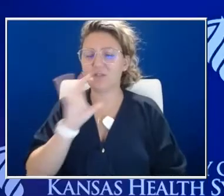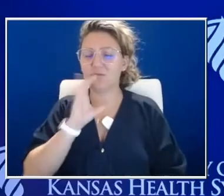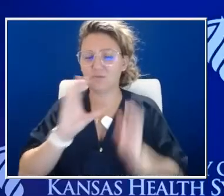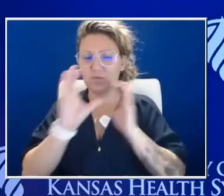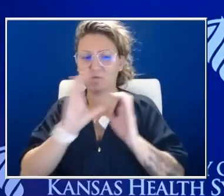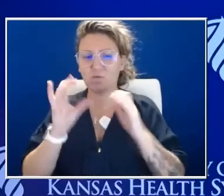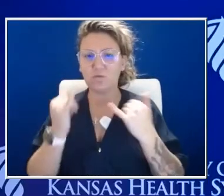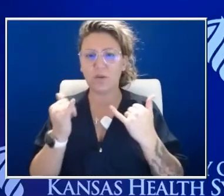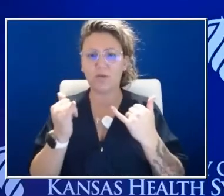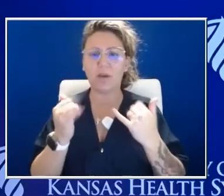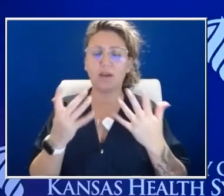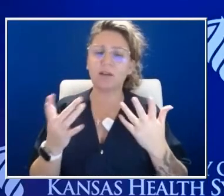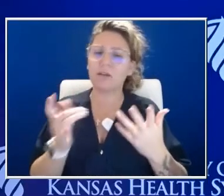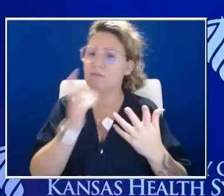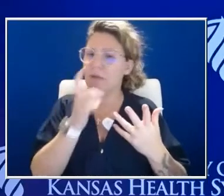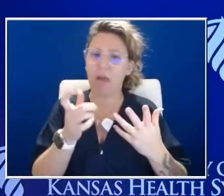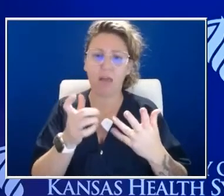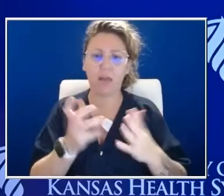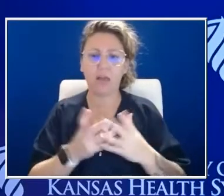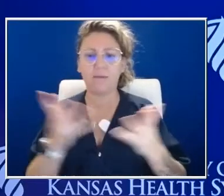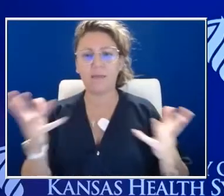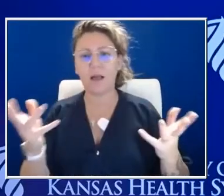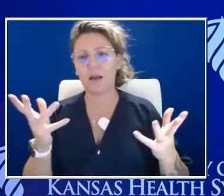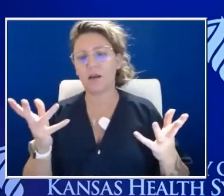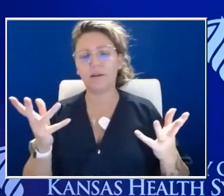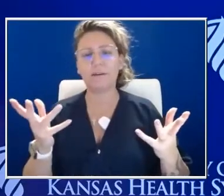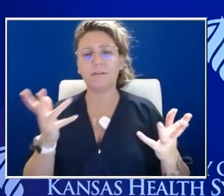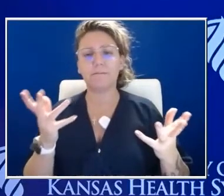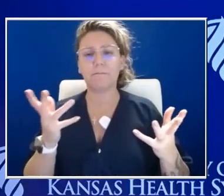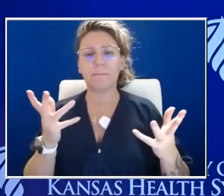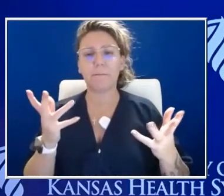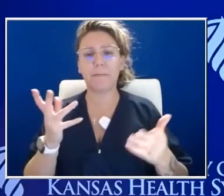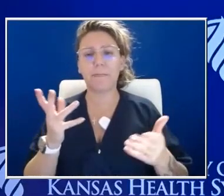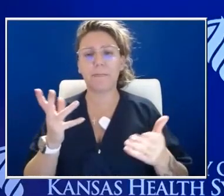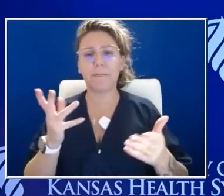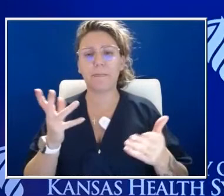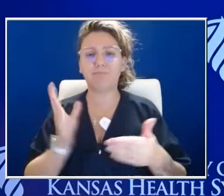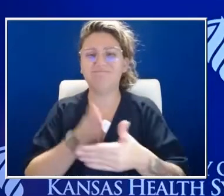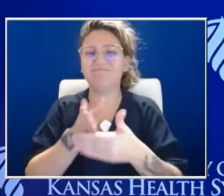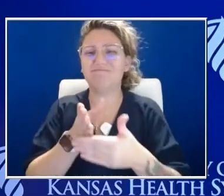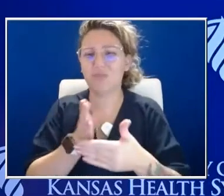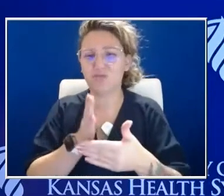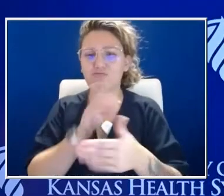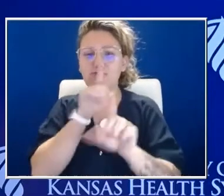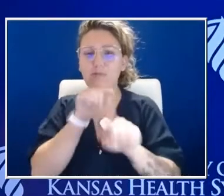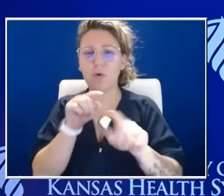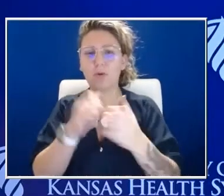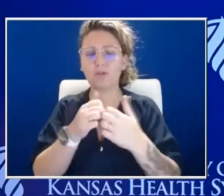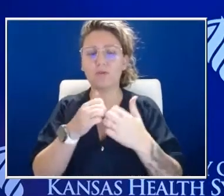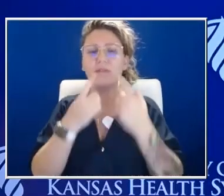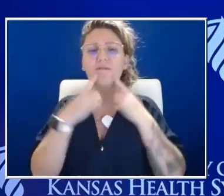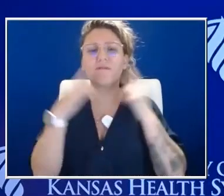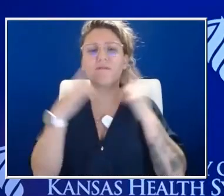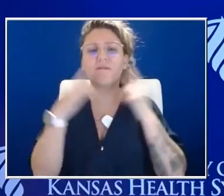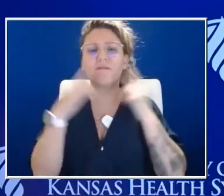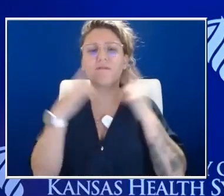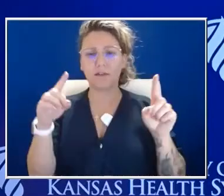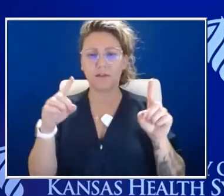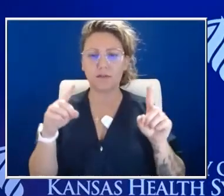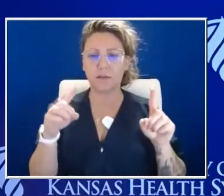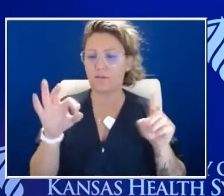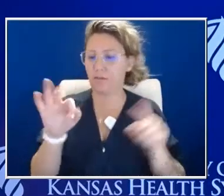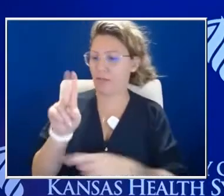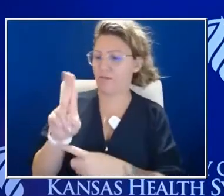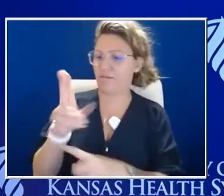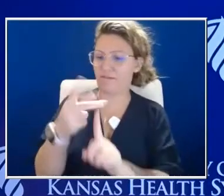have a lot of interim reports on the effectiveness of the vaccine, especially in